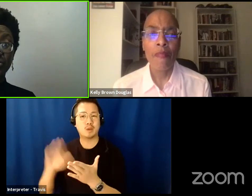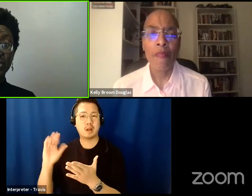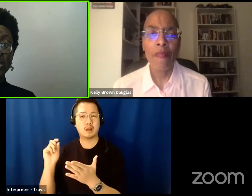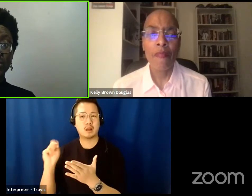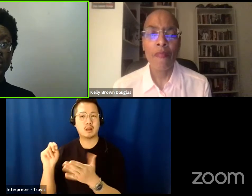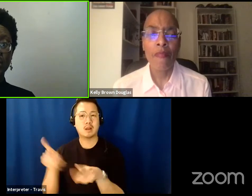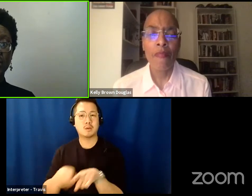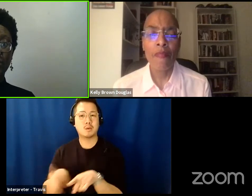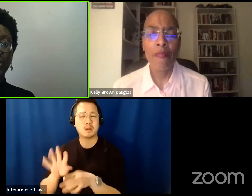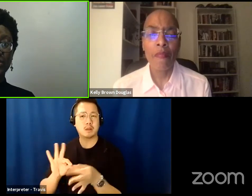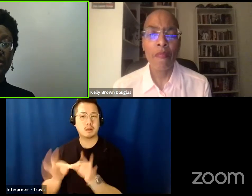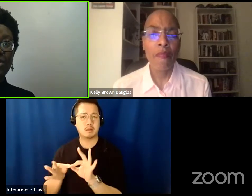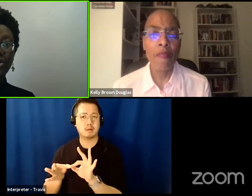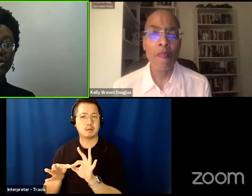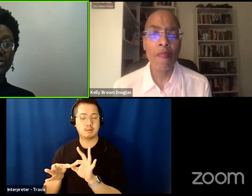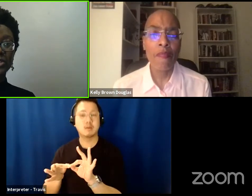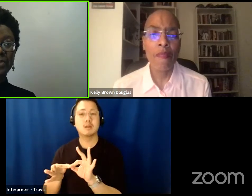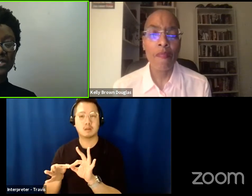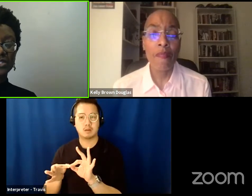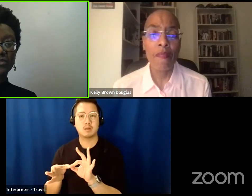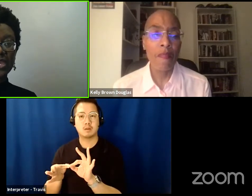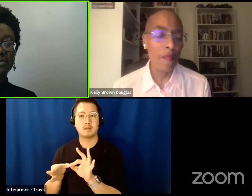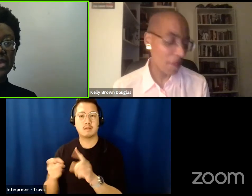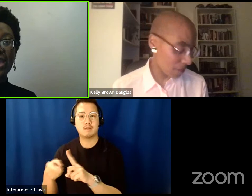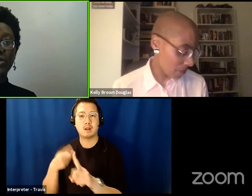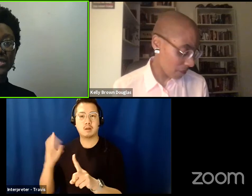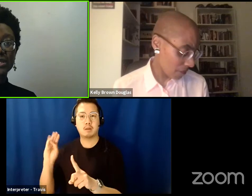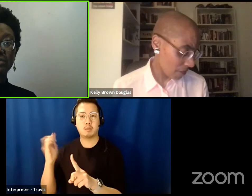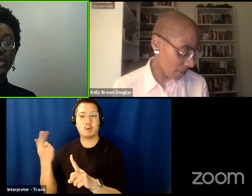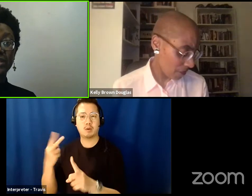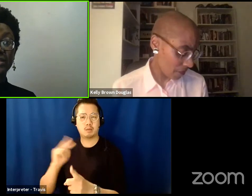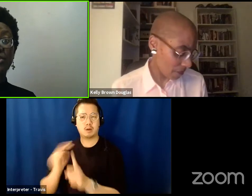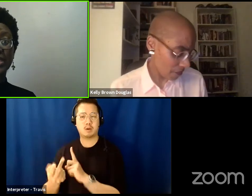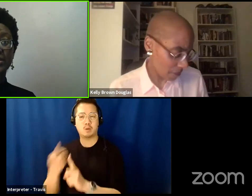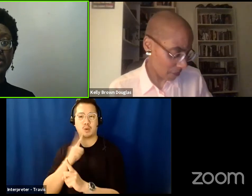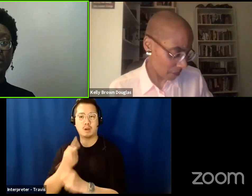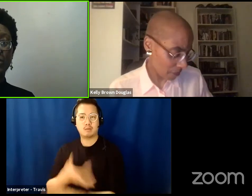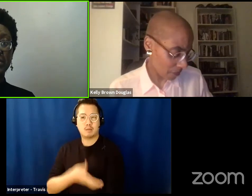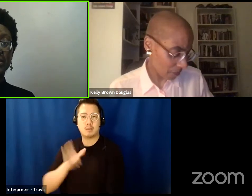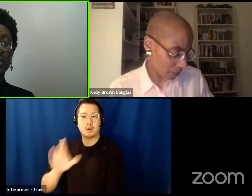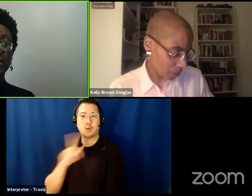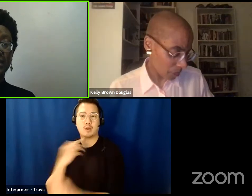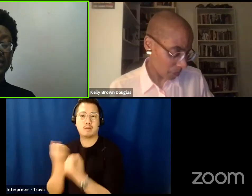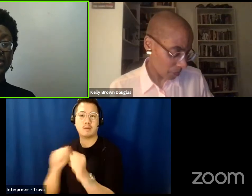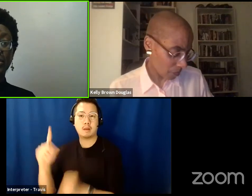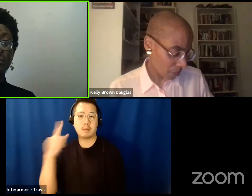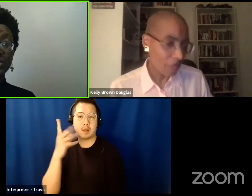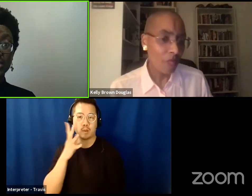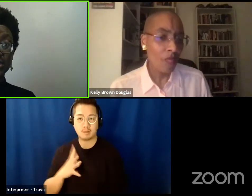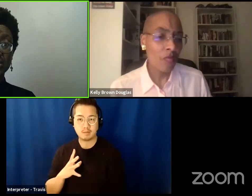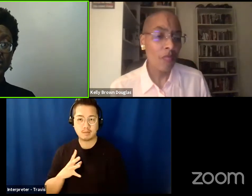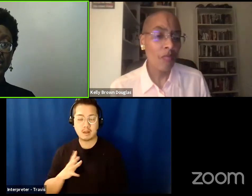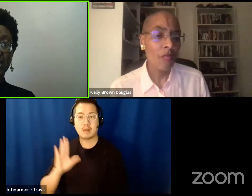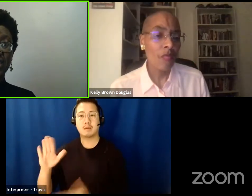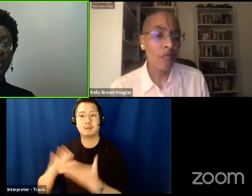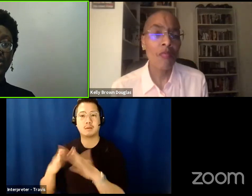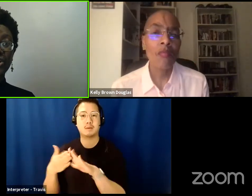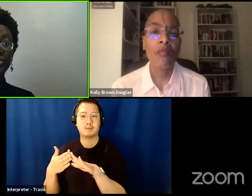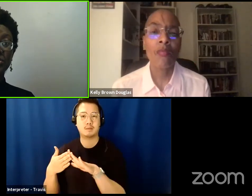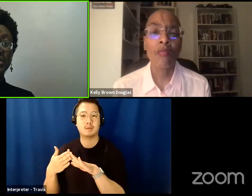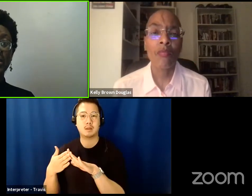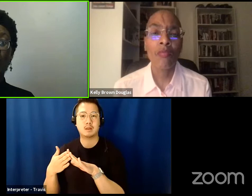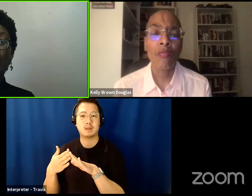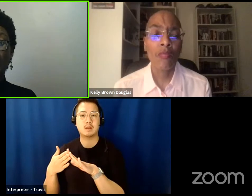its interpretation with a moral perspective that empowers and liberates Black women, their communities,